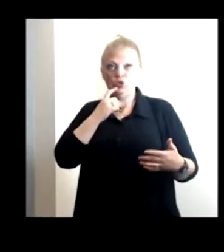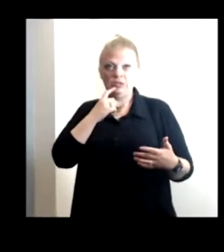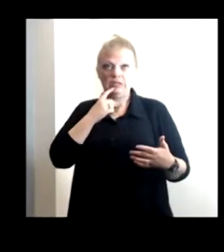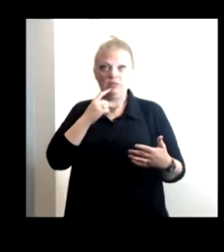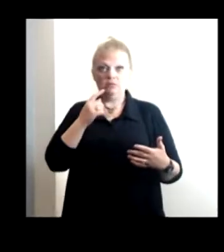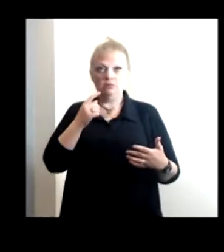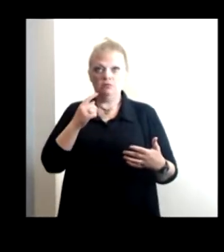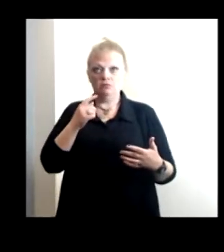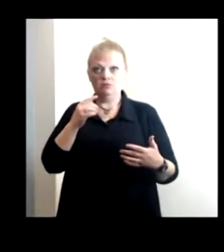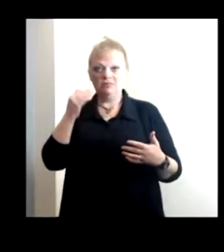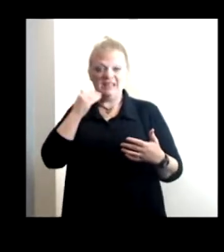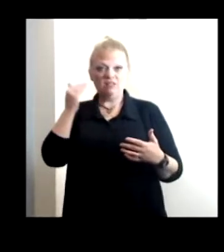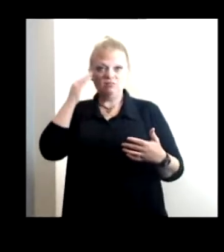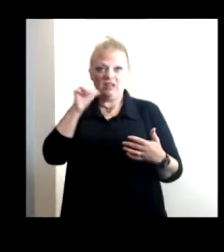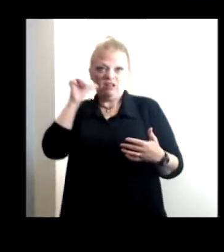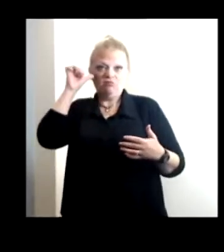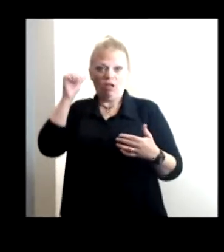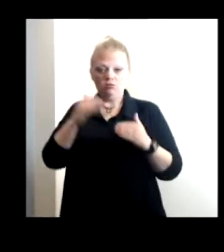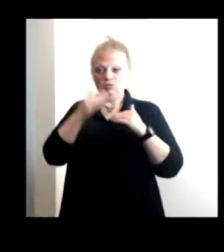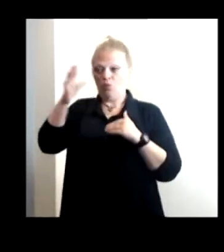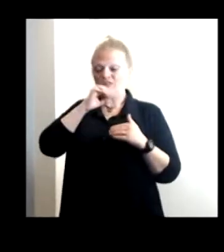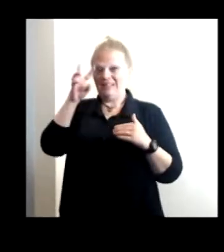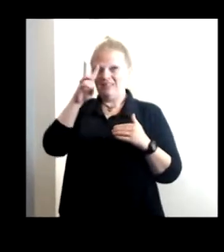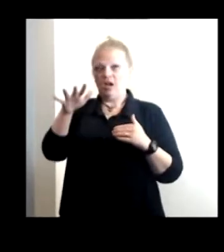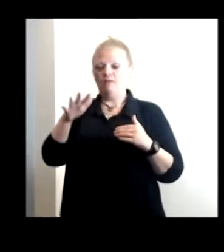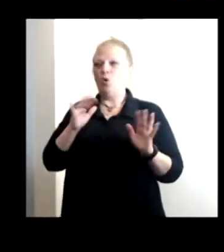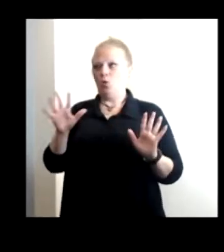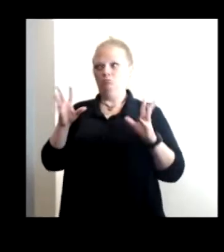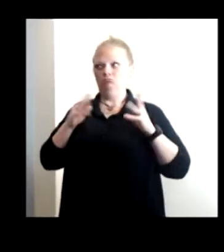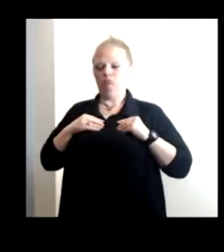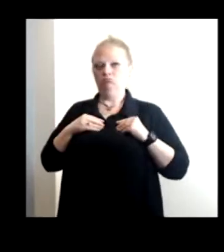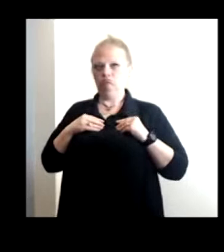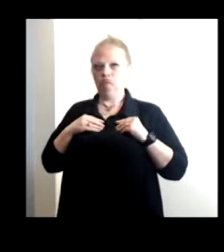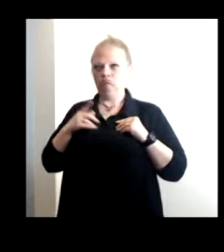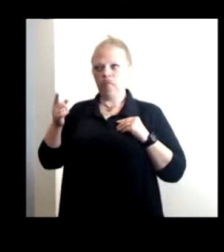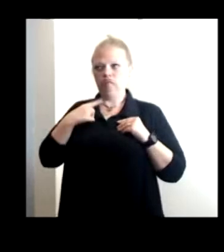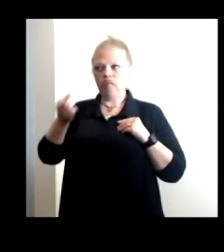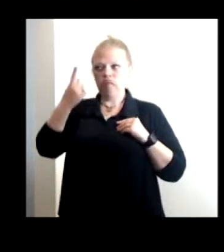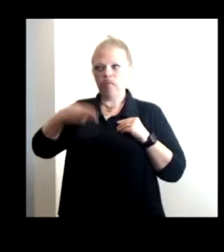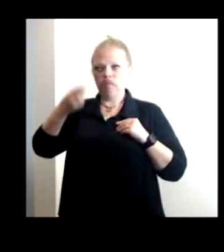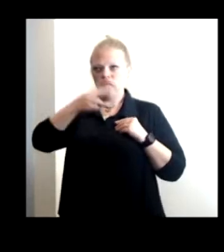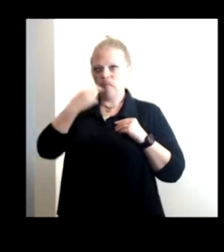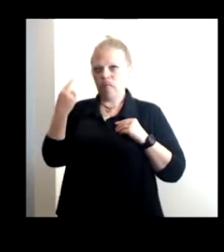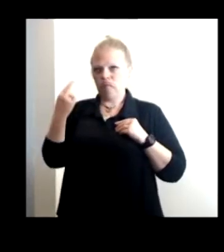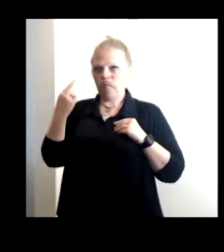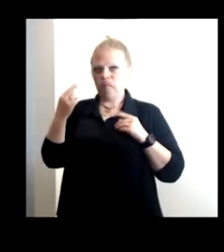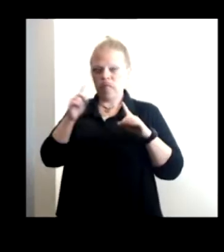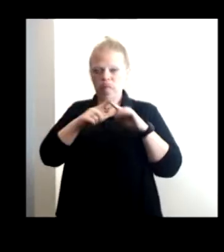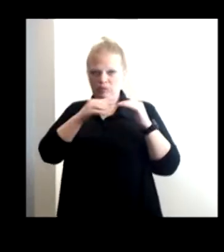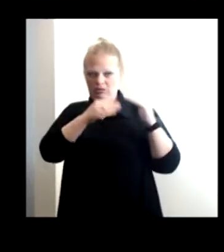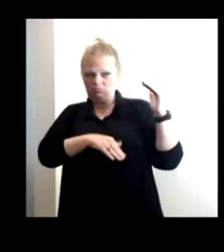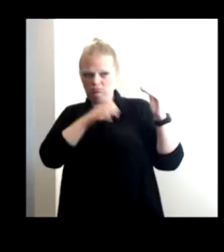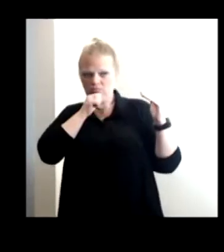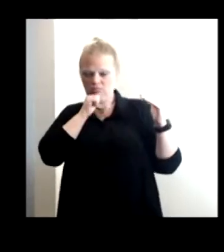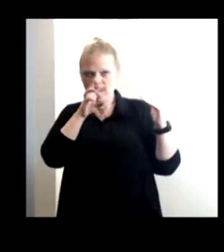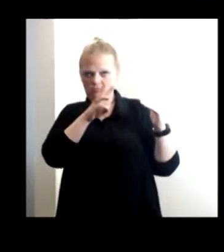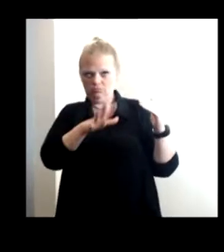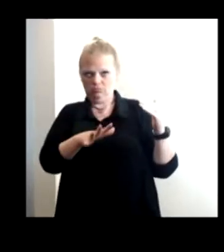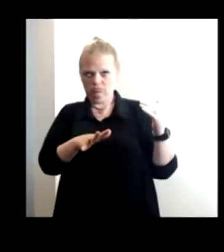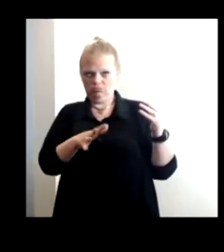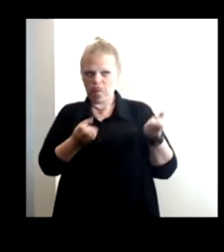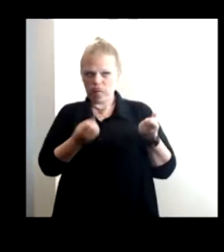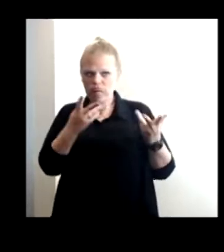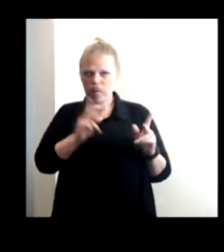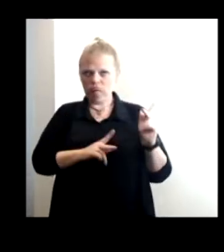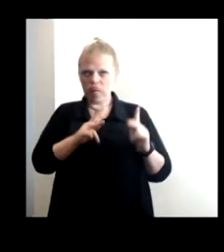the adults that are over the age of 65 are taking it. They understand they're highest at risk, but those that are even under age 65, a lot